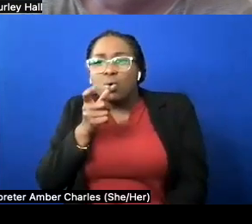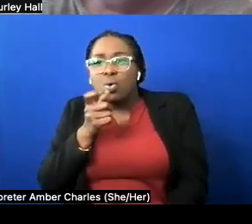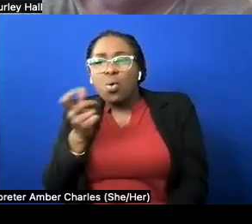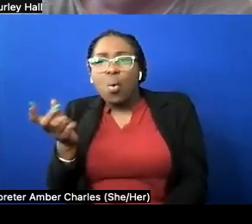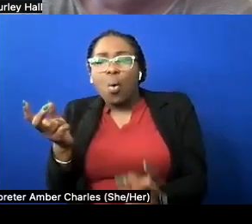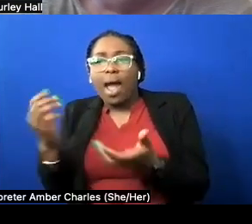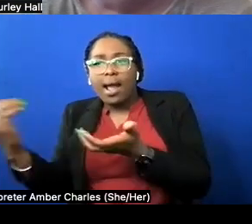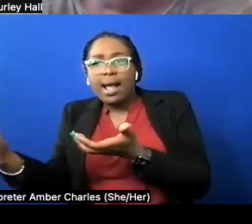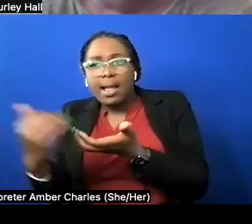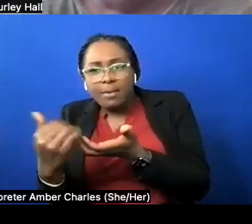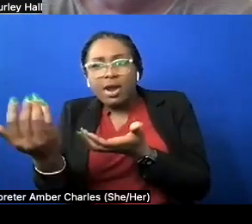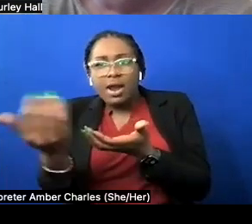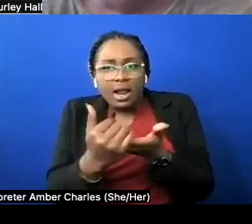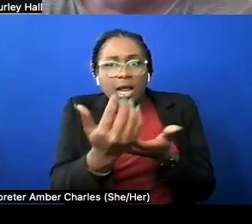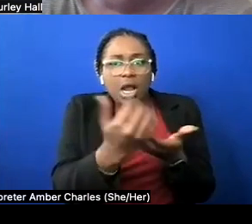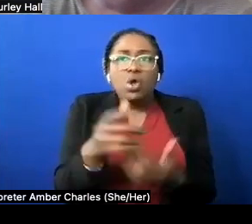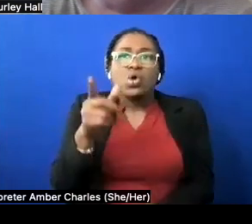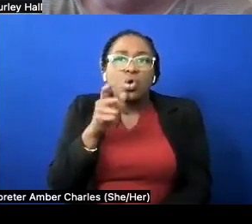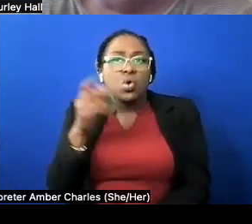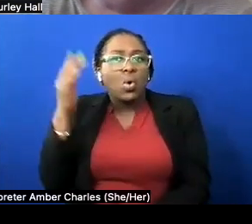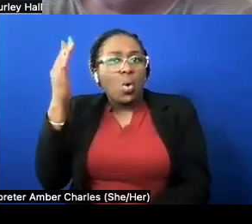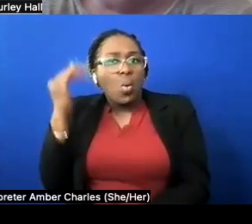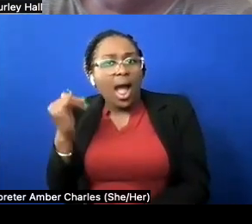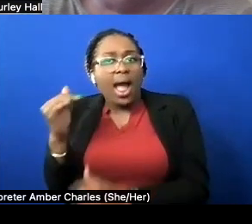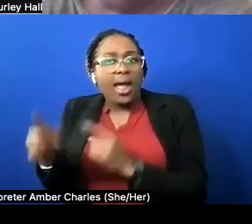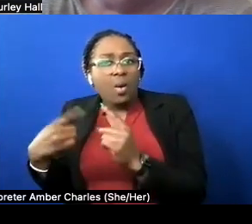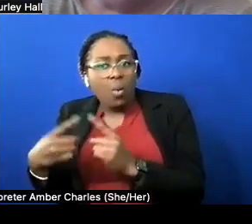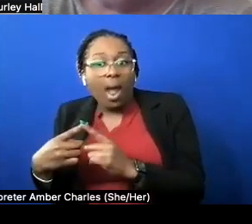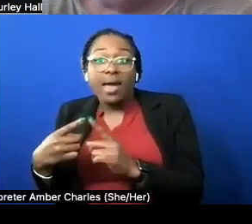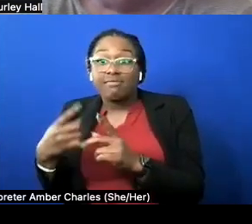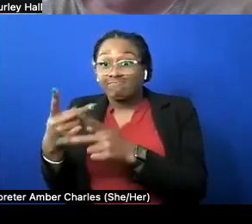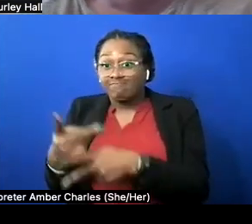and when and why and what. I choose that very, very carefully. And